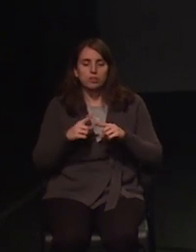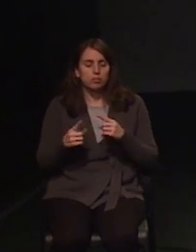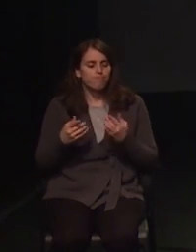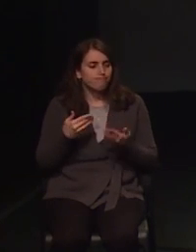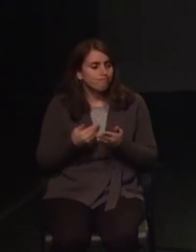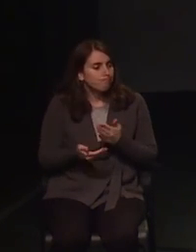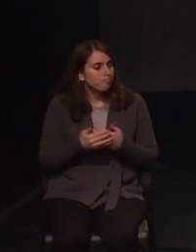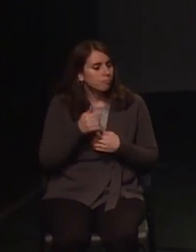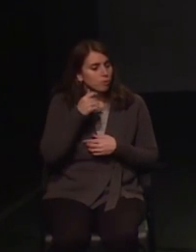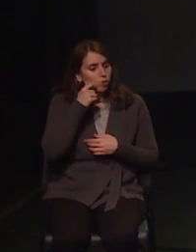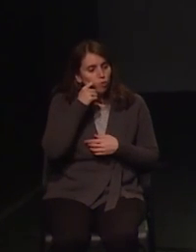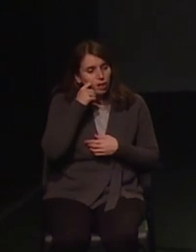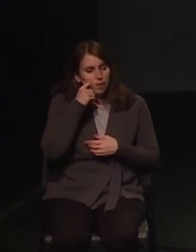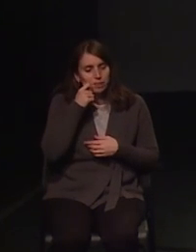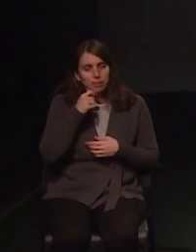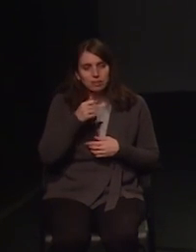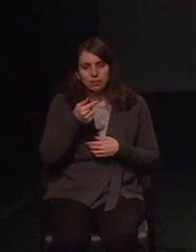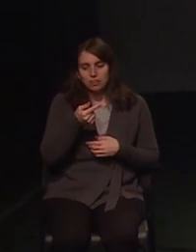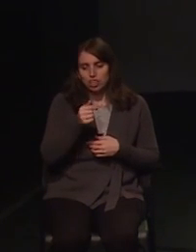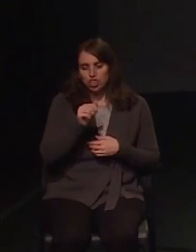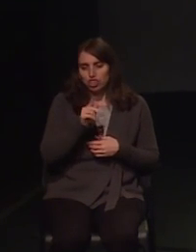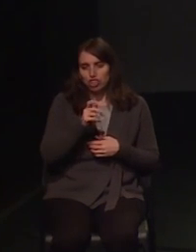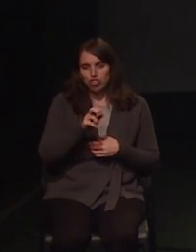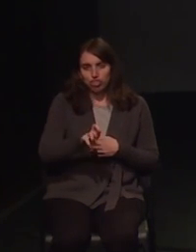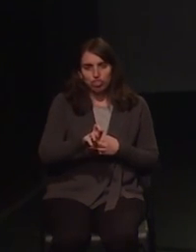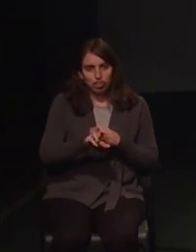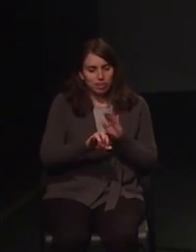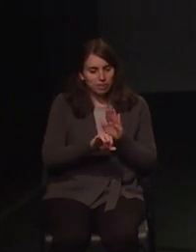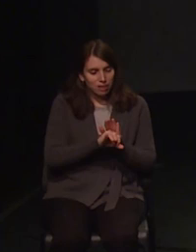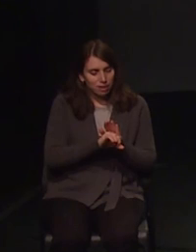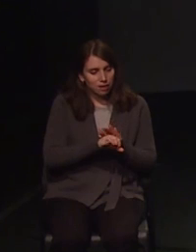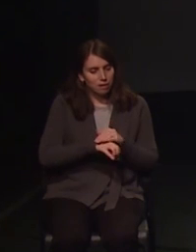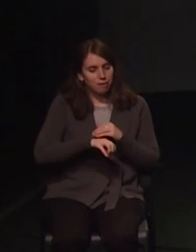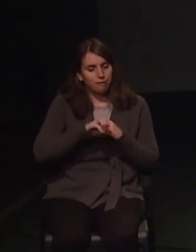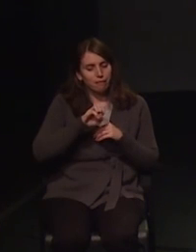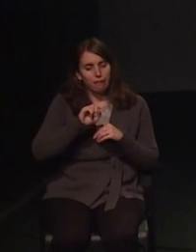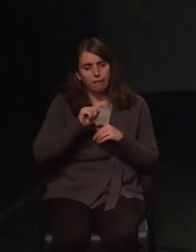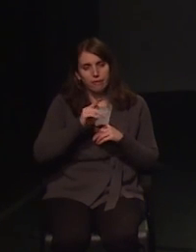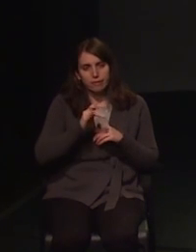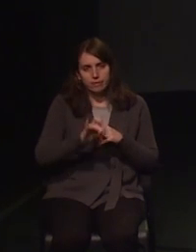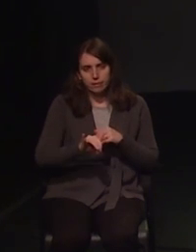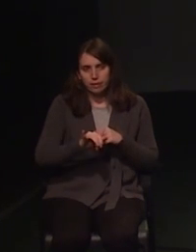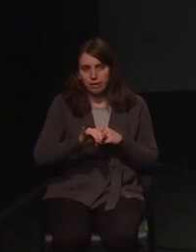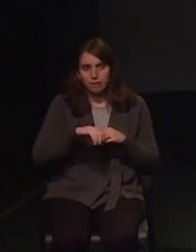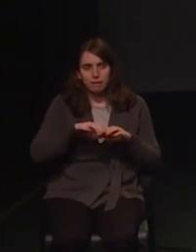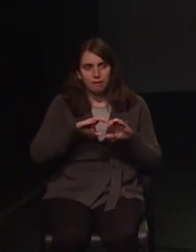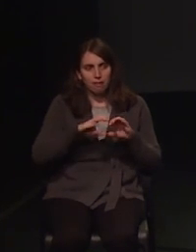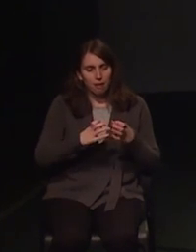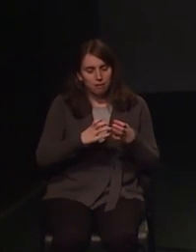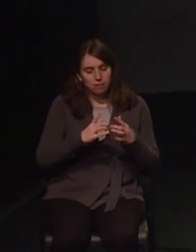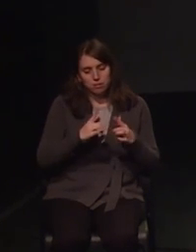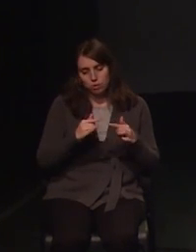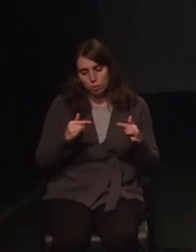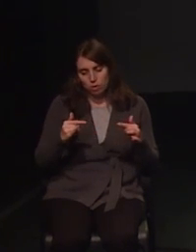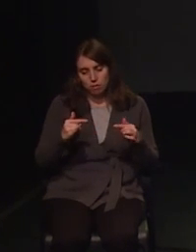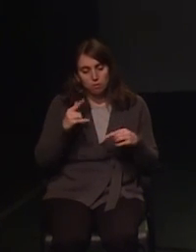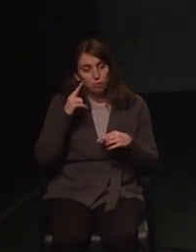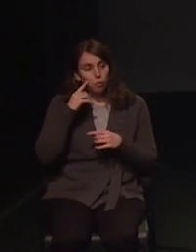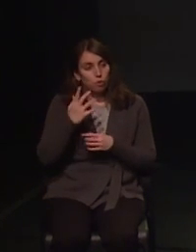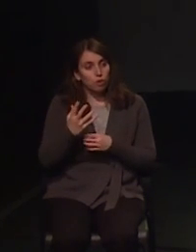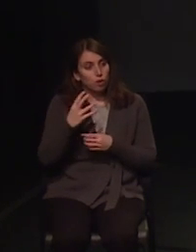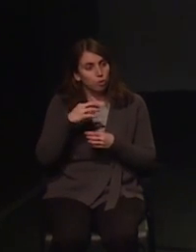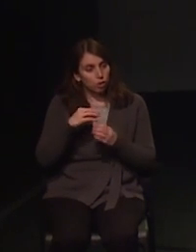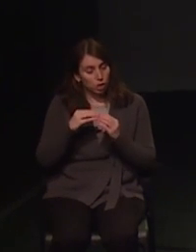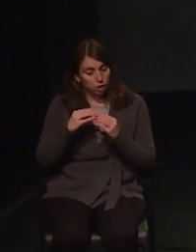race, gender identity, ethnicity, class, and so on. Now, for inclusion and equity, I'm actually